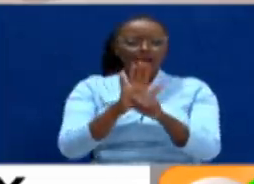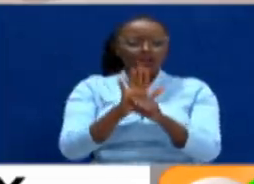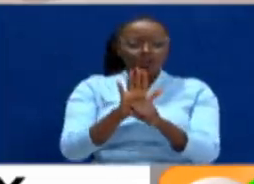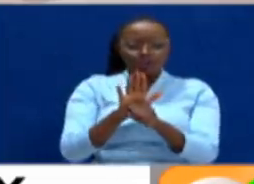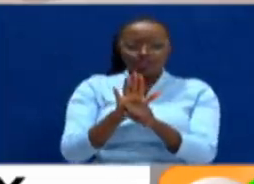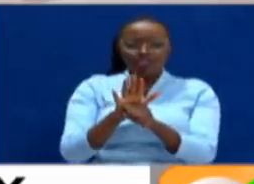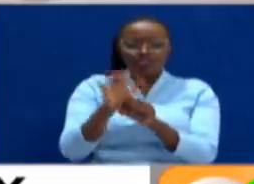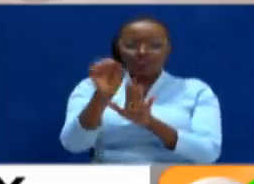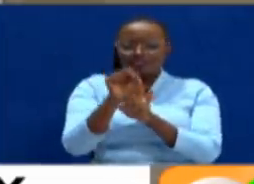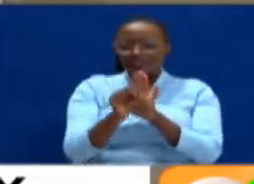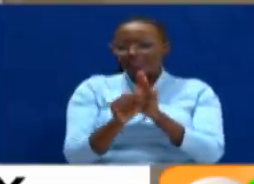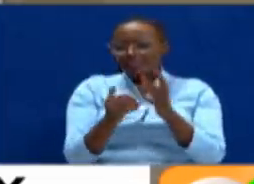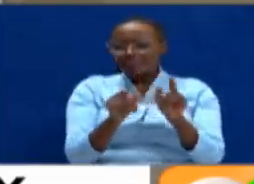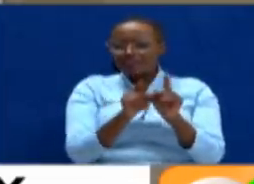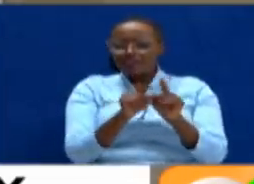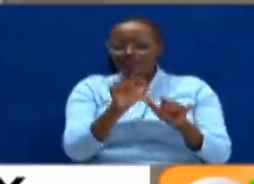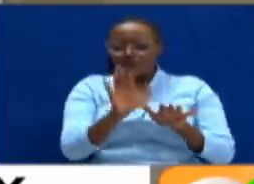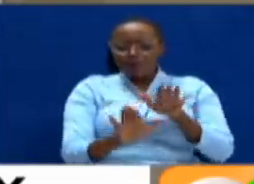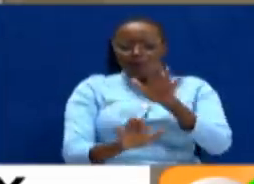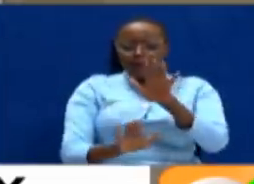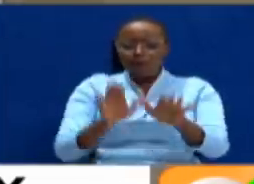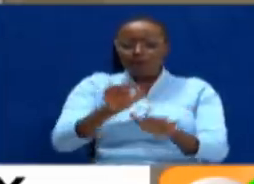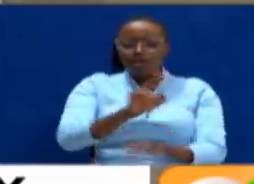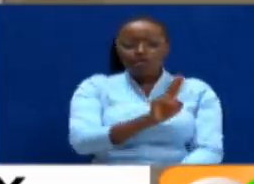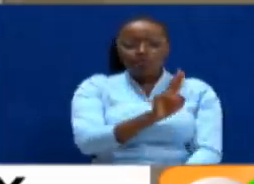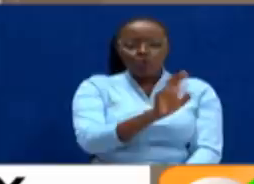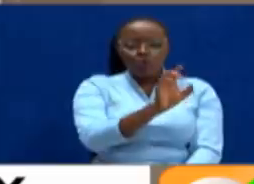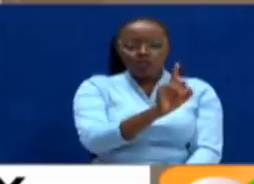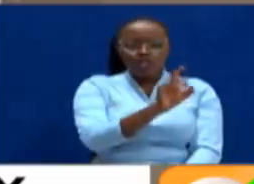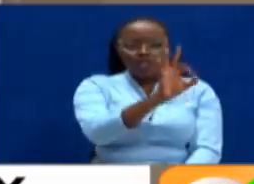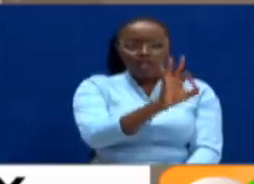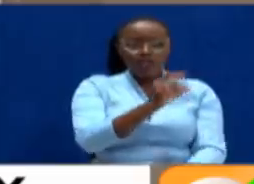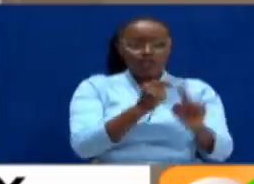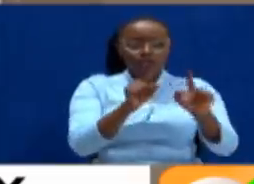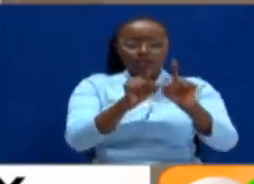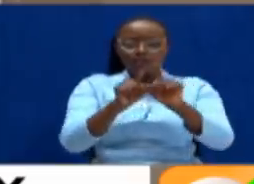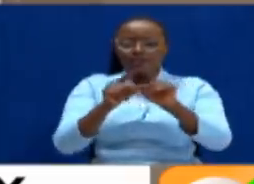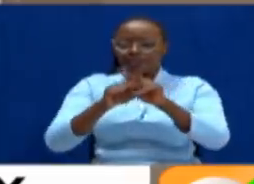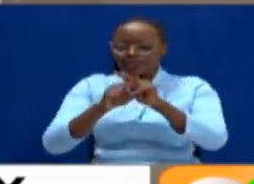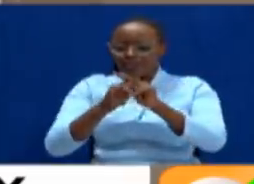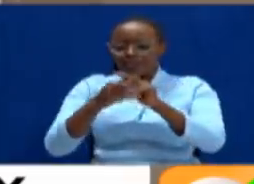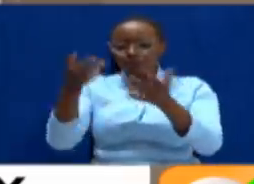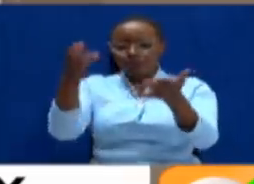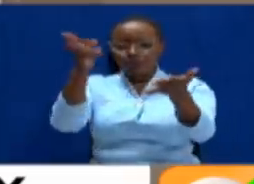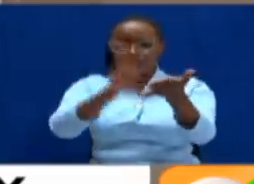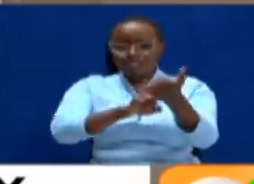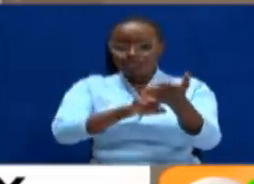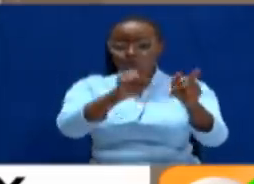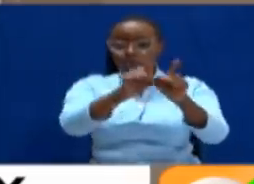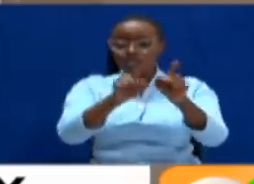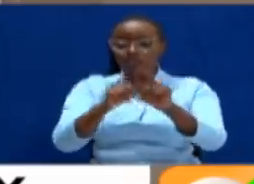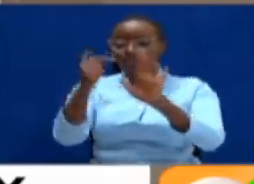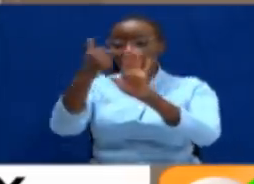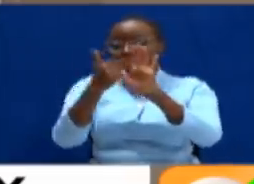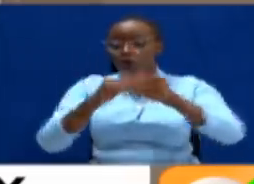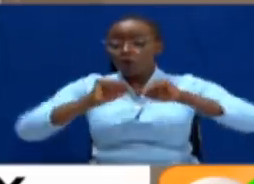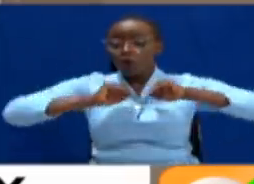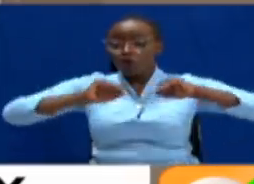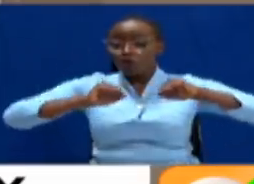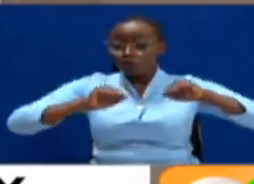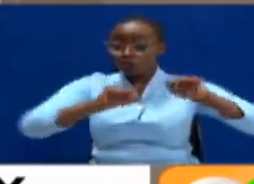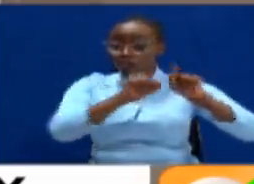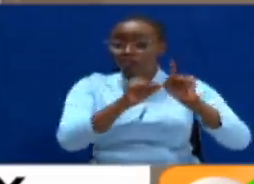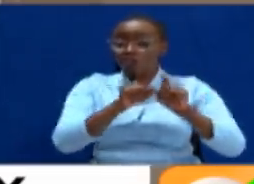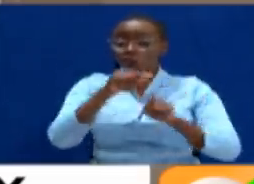state footsteps in UDF at that time, right from the point of registration, even the list of officials